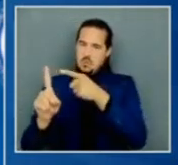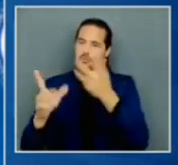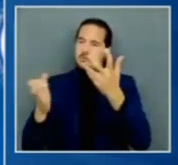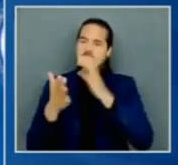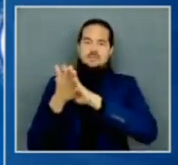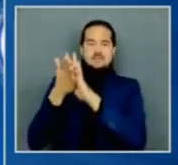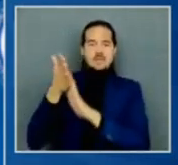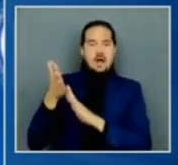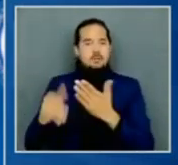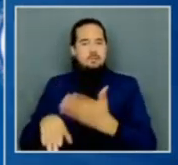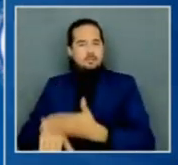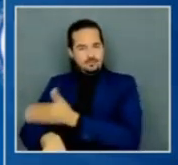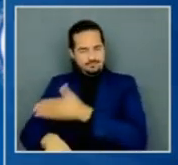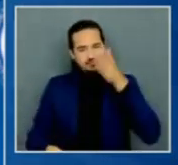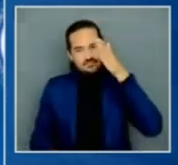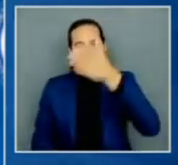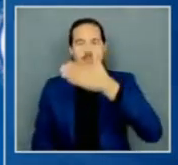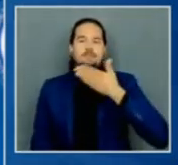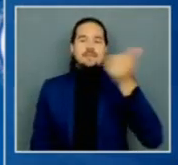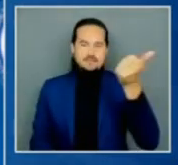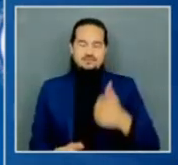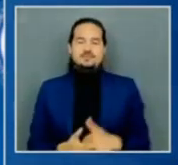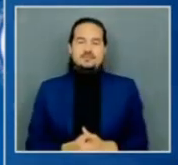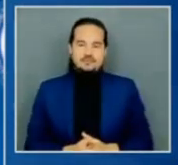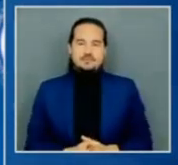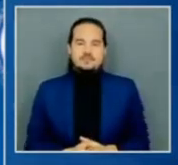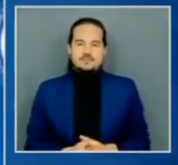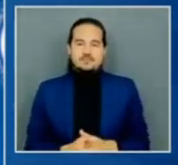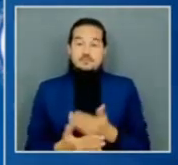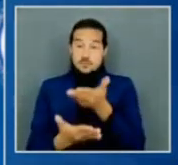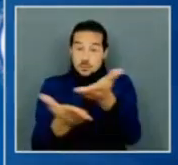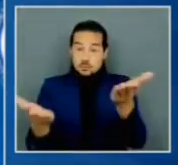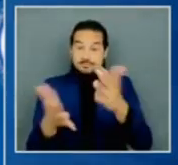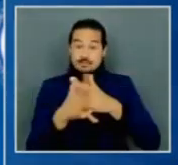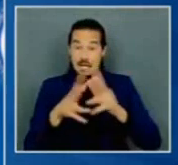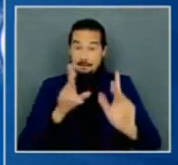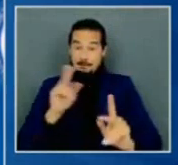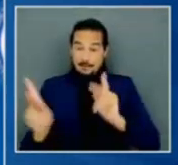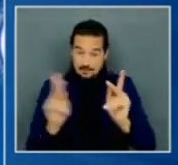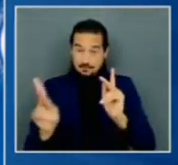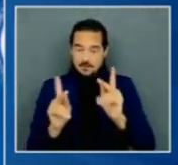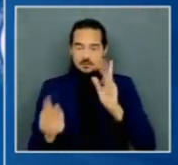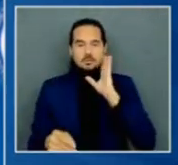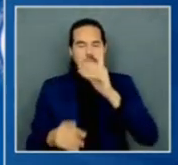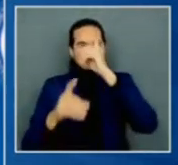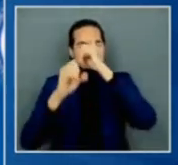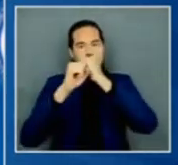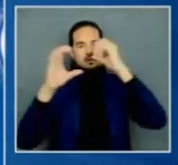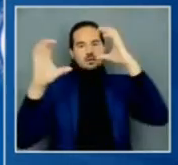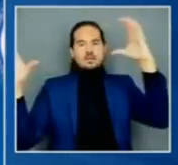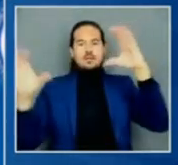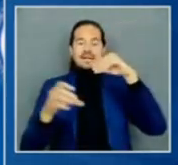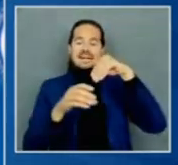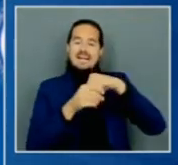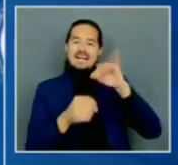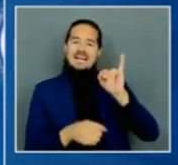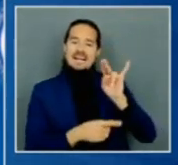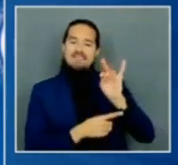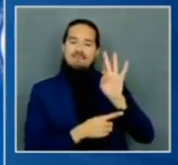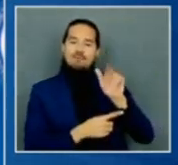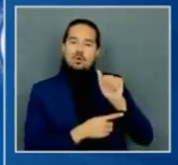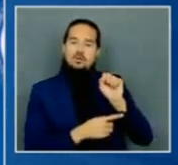future. Americans expect us to see to it that the idea of an infrastructure week is associated